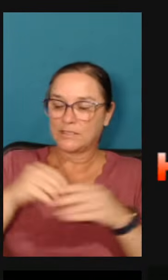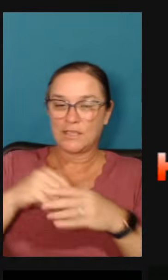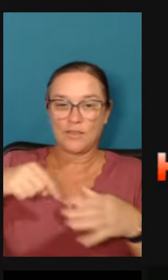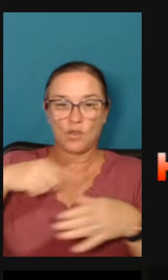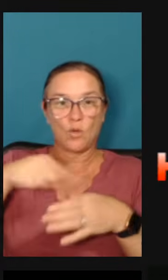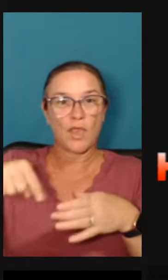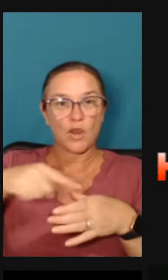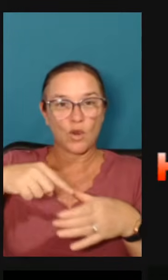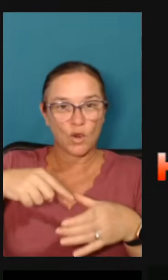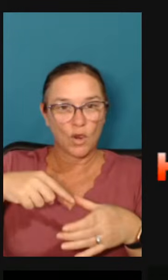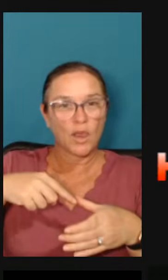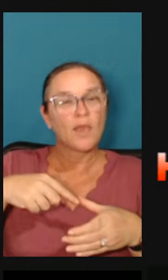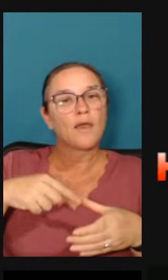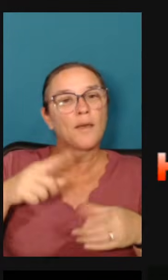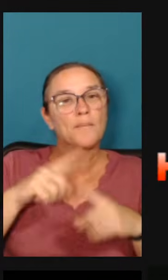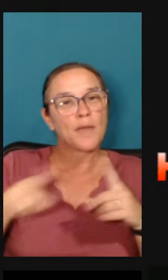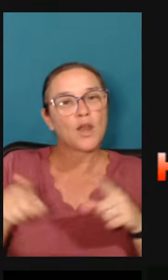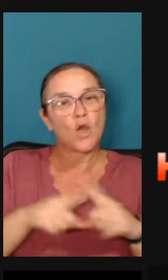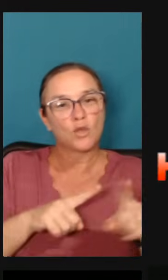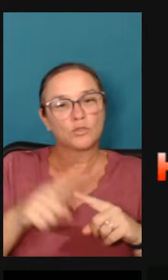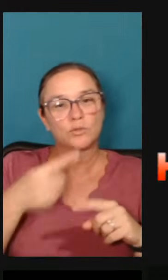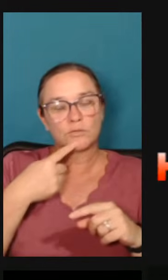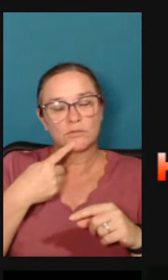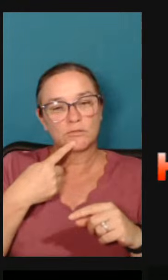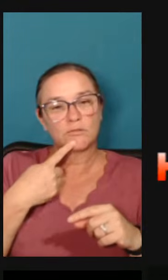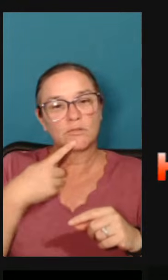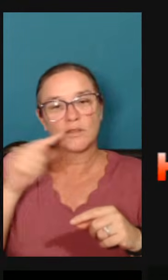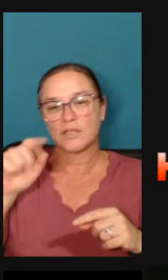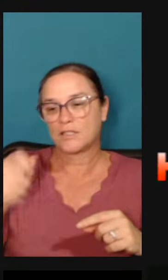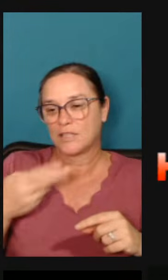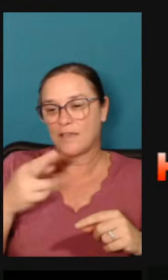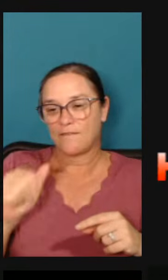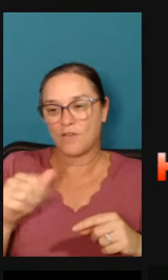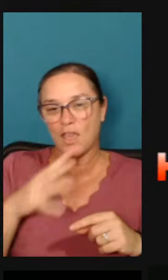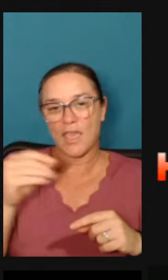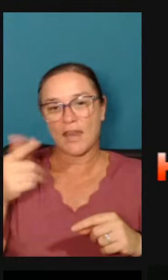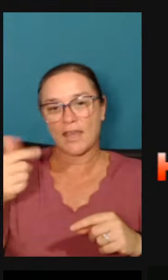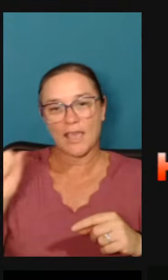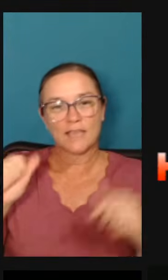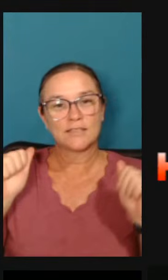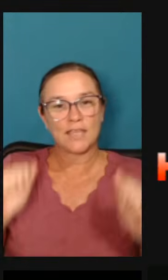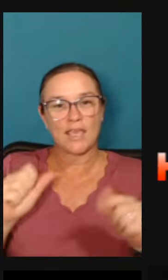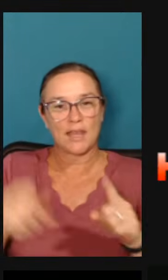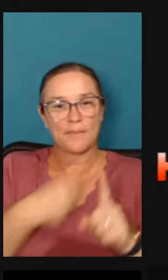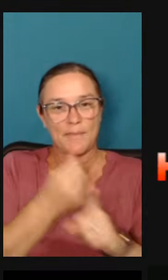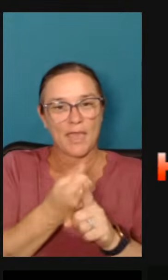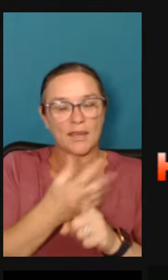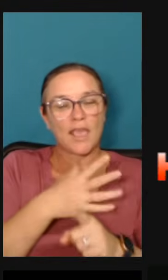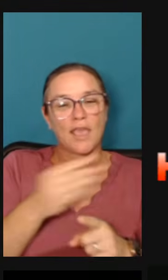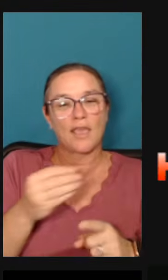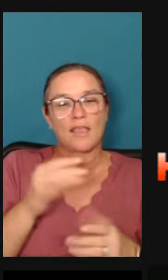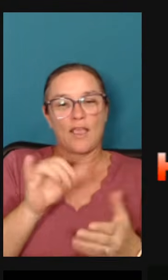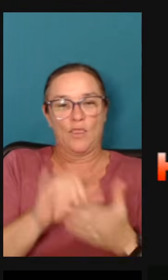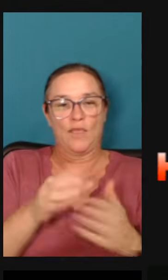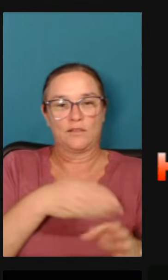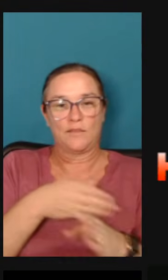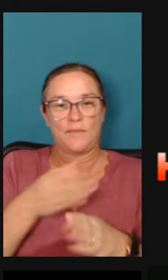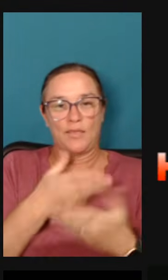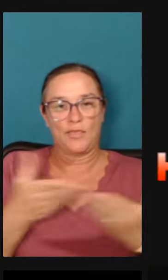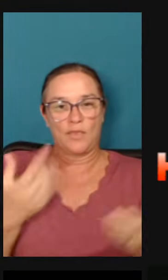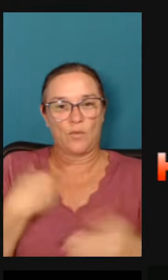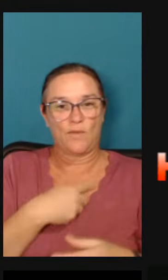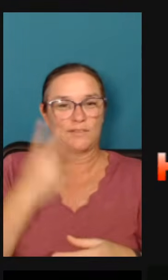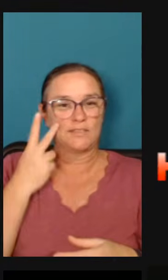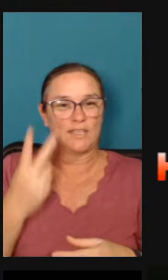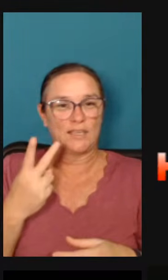but also mentioning how the Tephra and gas can impact us outside of that. And that's the main thing we've seen here this week.